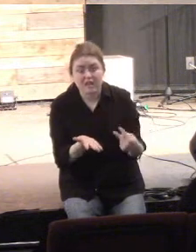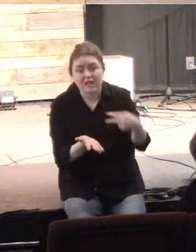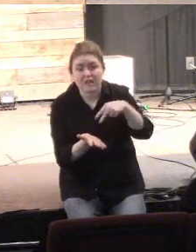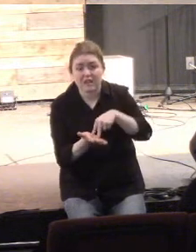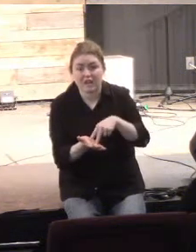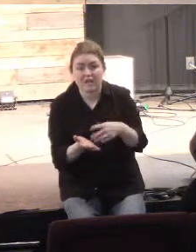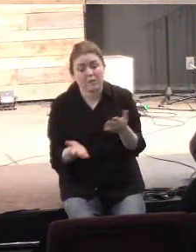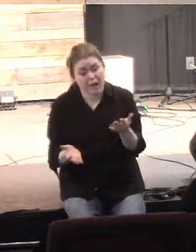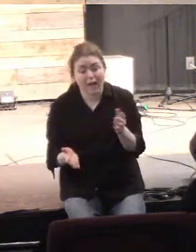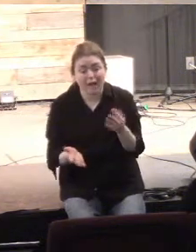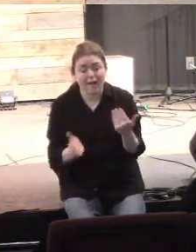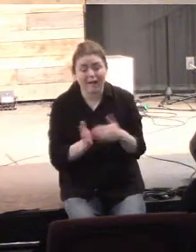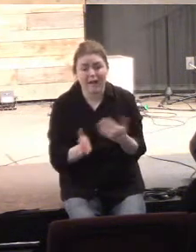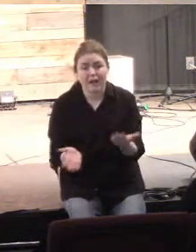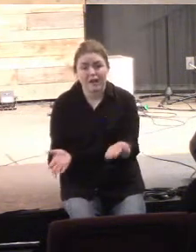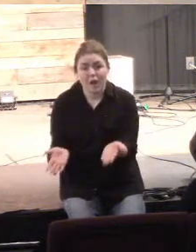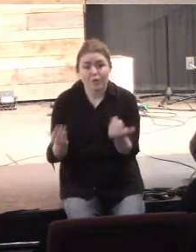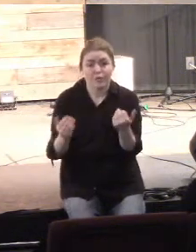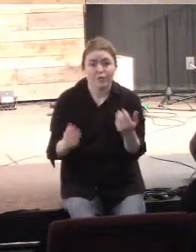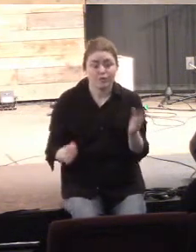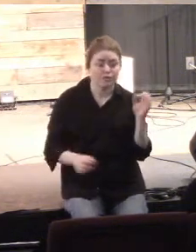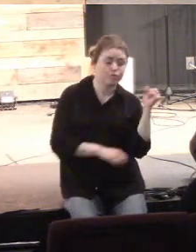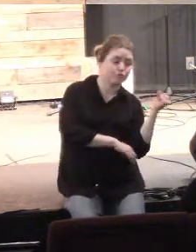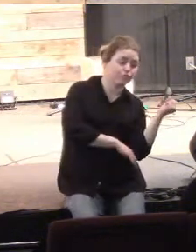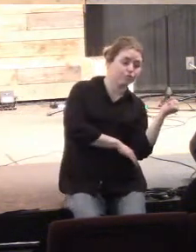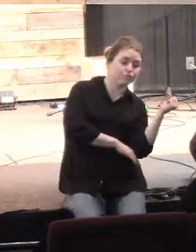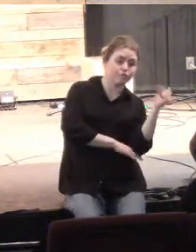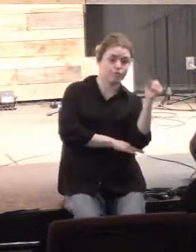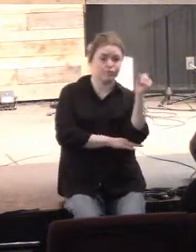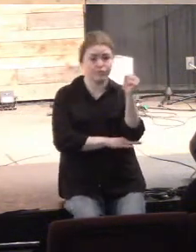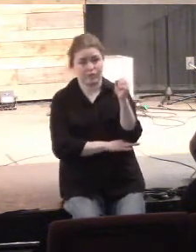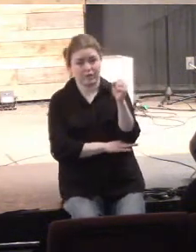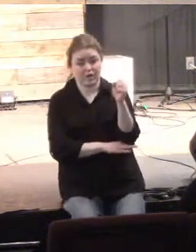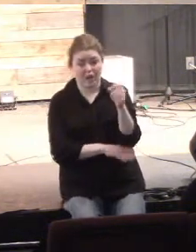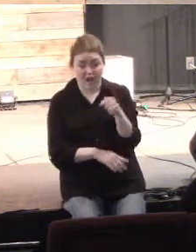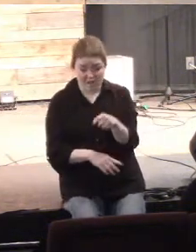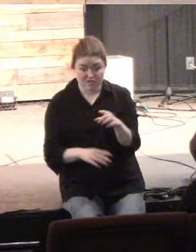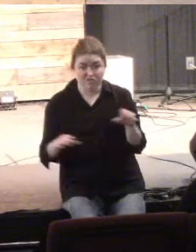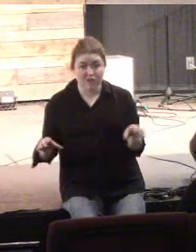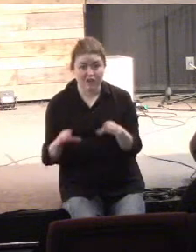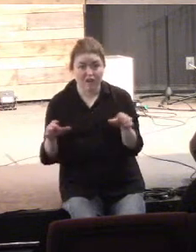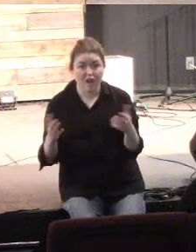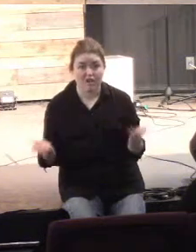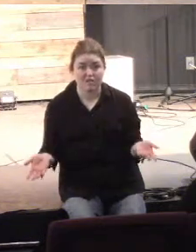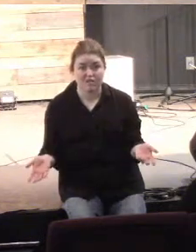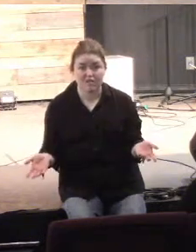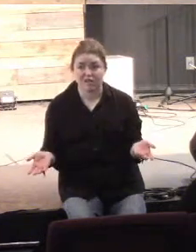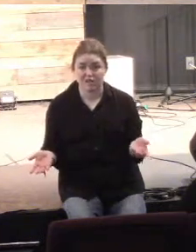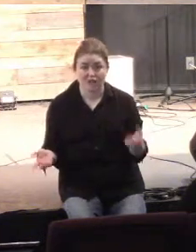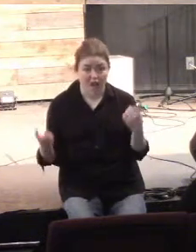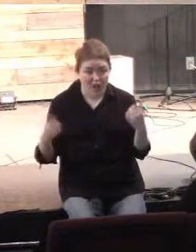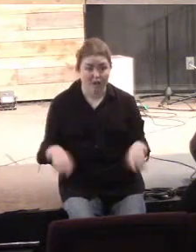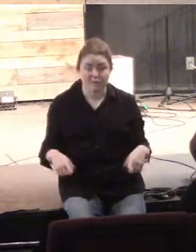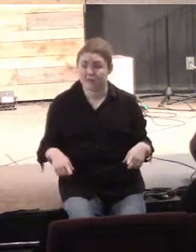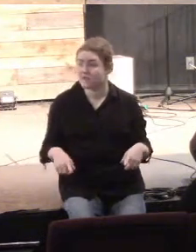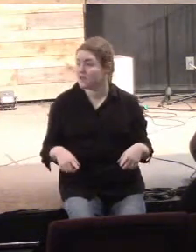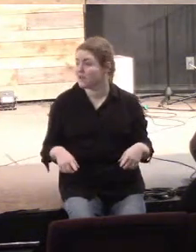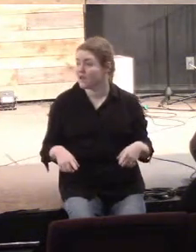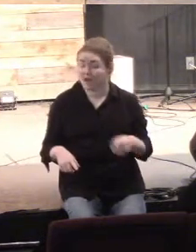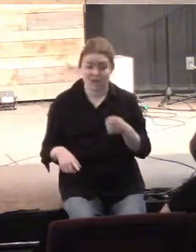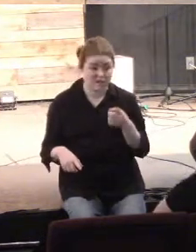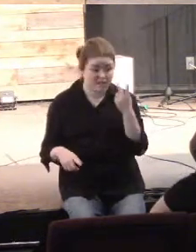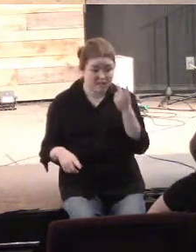girl. Rise up, girl. And she does. She rises up. She sees Peter, and she gets up to her